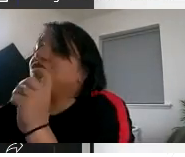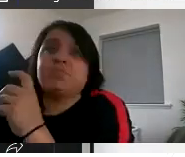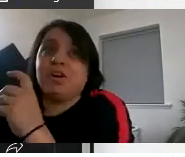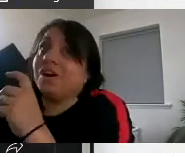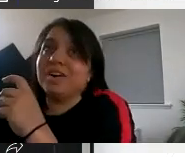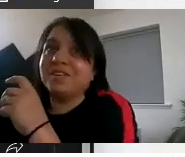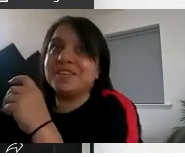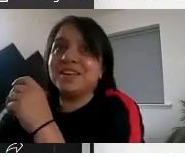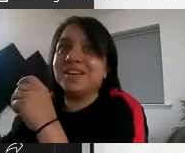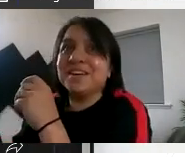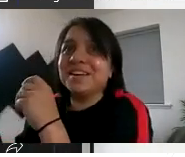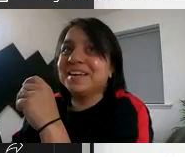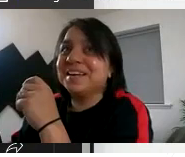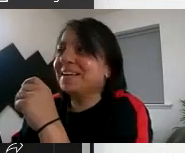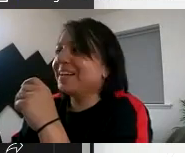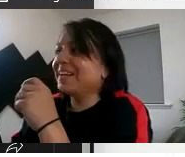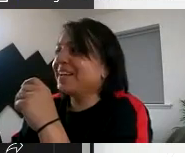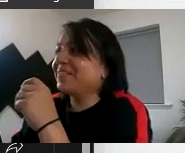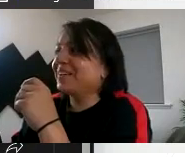She's put a lot of adverts in there.